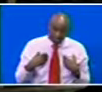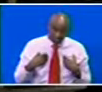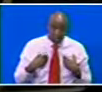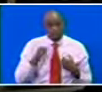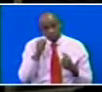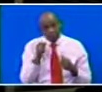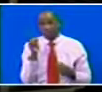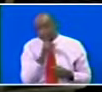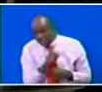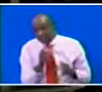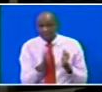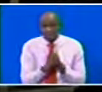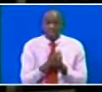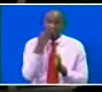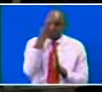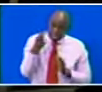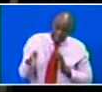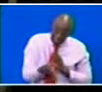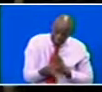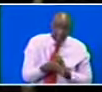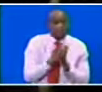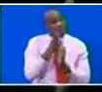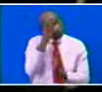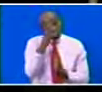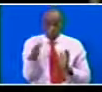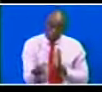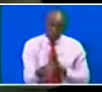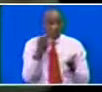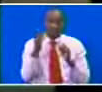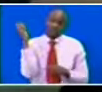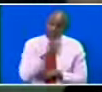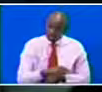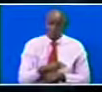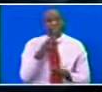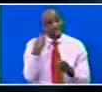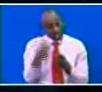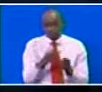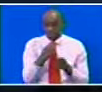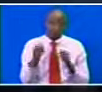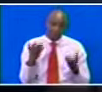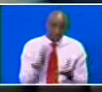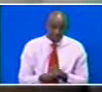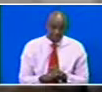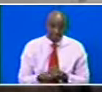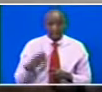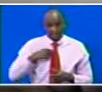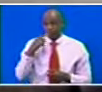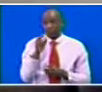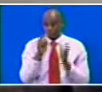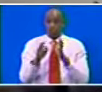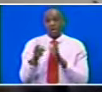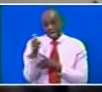going to announce maybe 3 a.m. or maybe even 4? Only time will tell. So currently, let me just tilt my camera towards